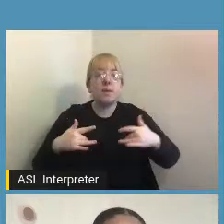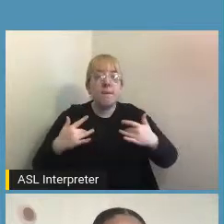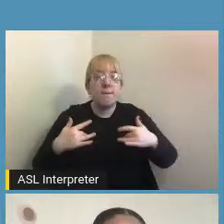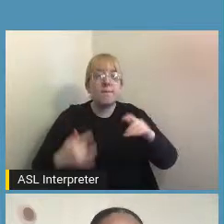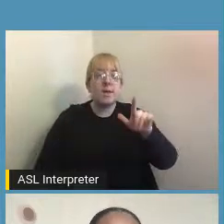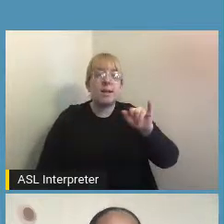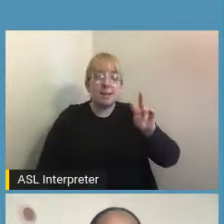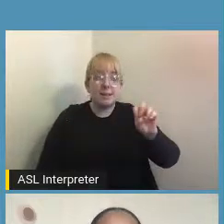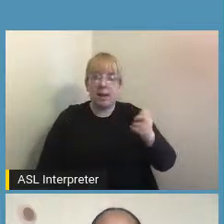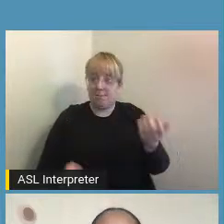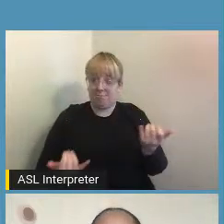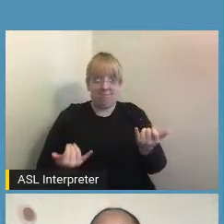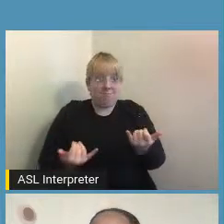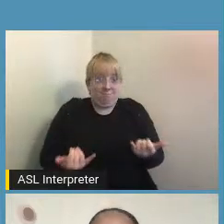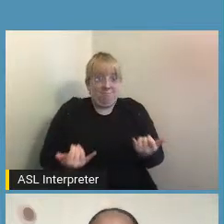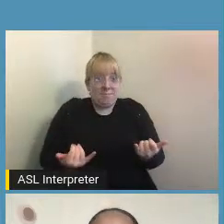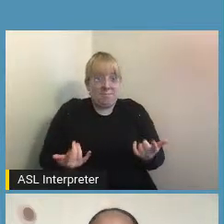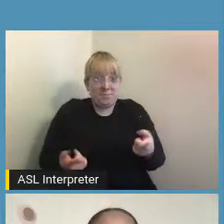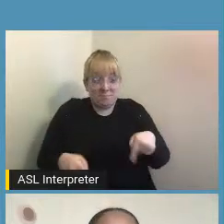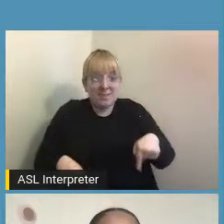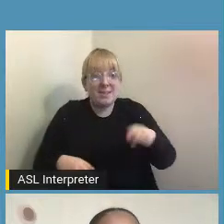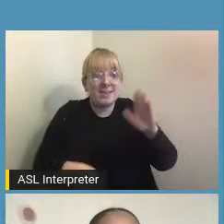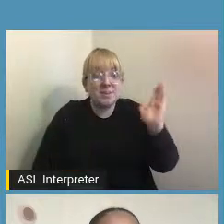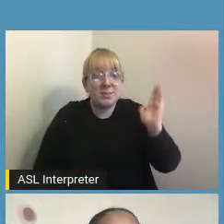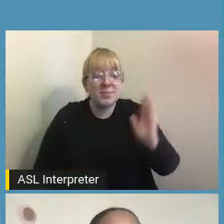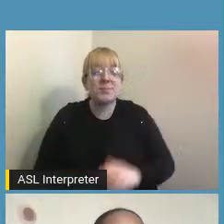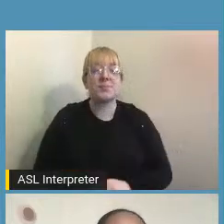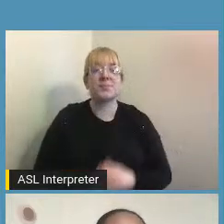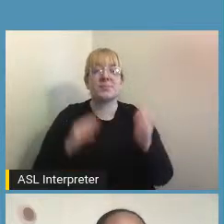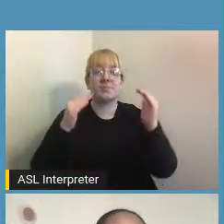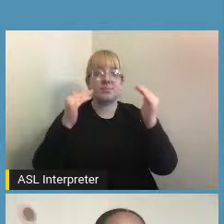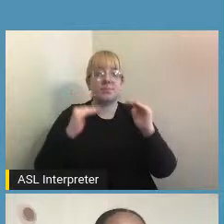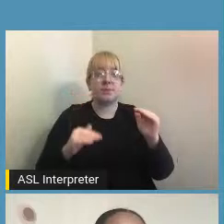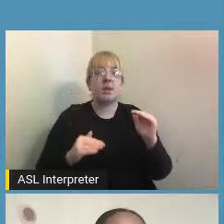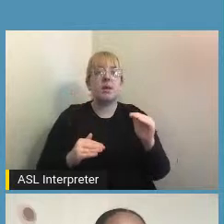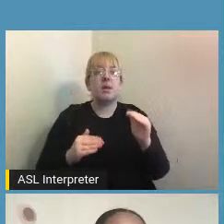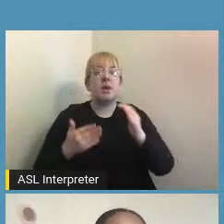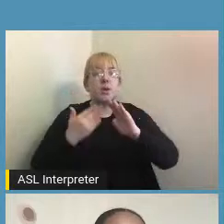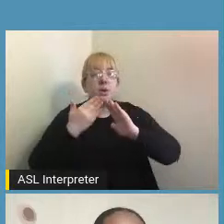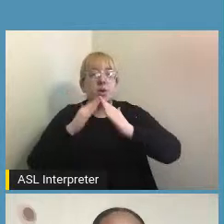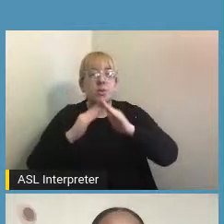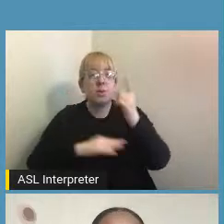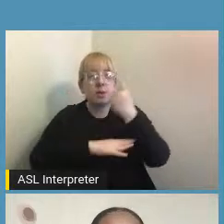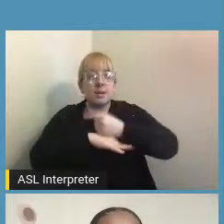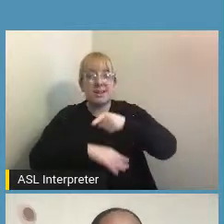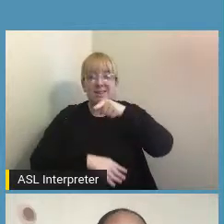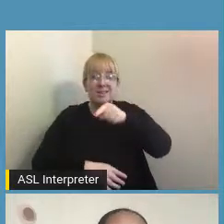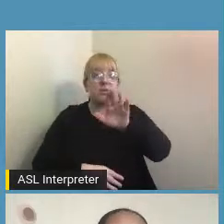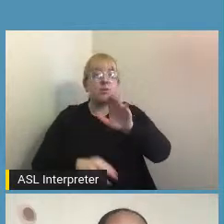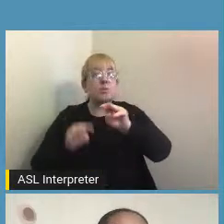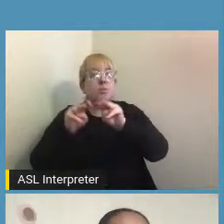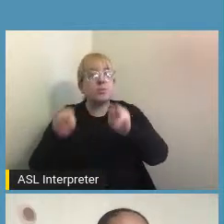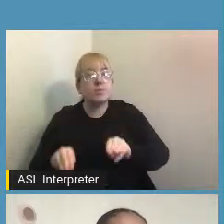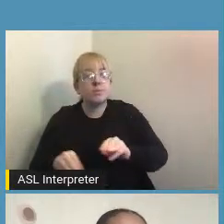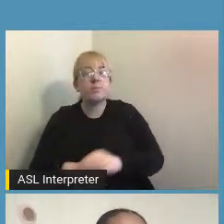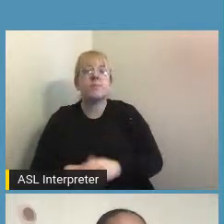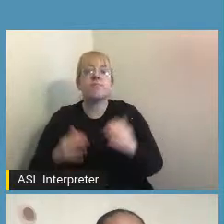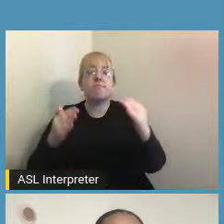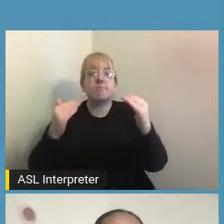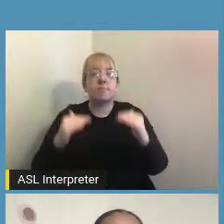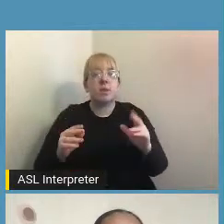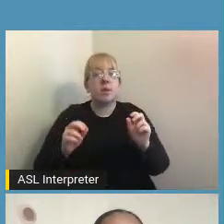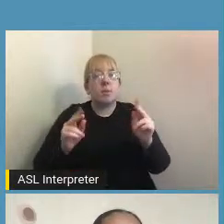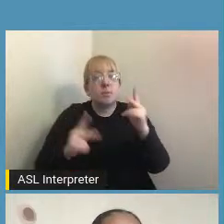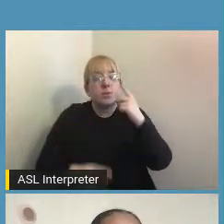like today, or they could be even just community days at your institution. There's also